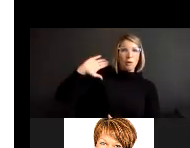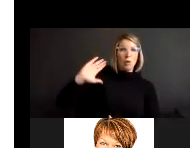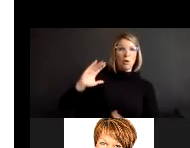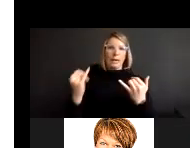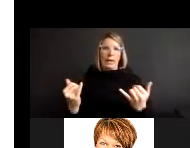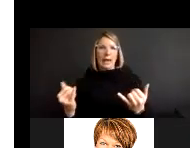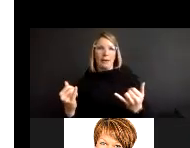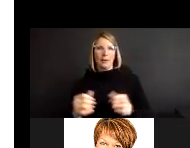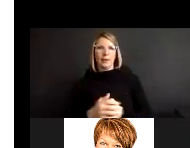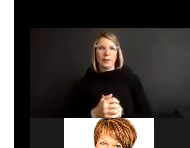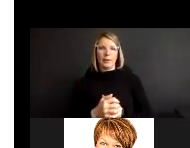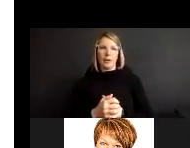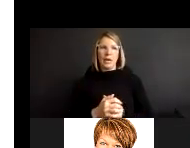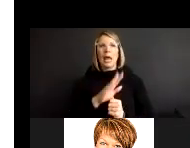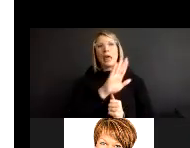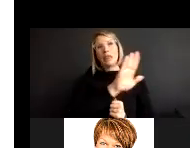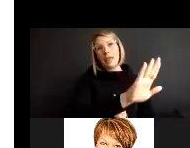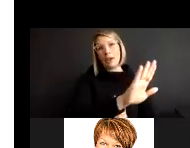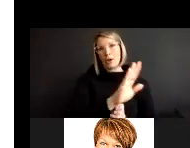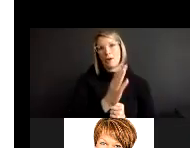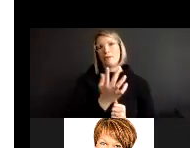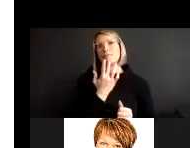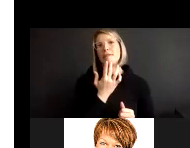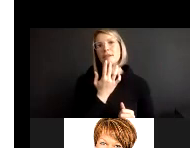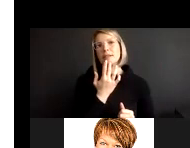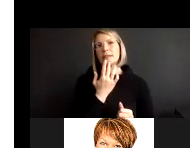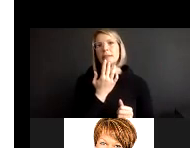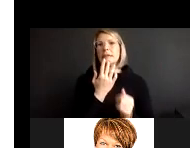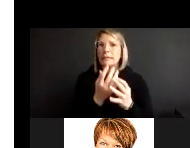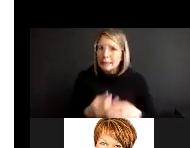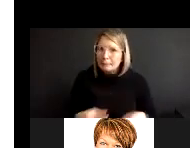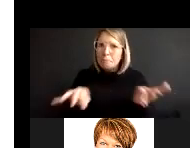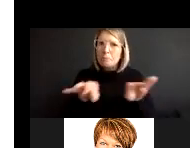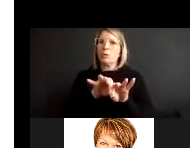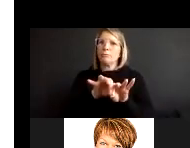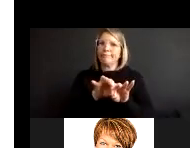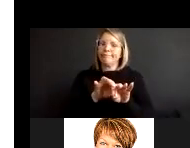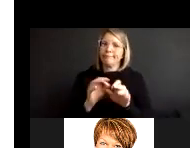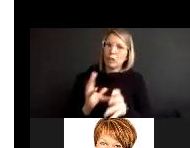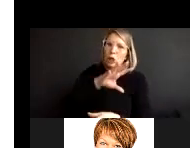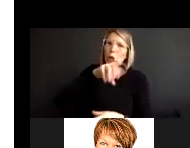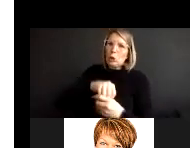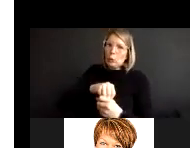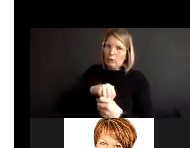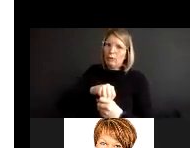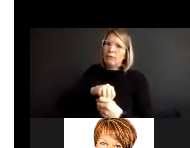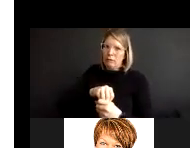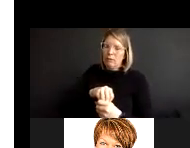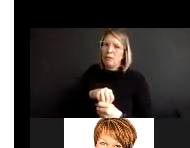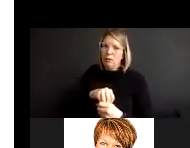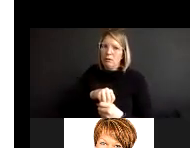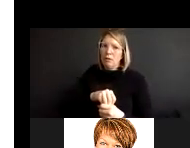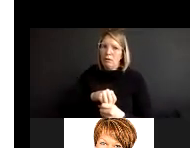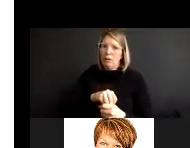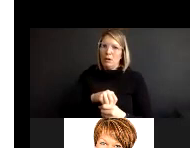adult is so critical. And a lot of times it's in the approach. So instead of, again, using Steve